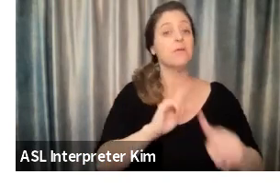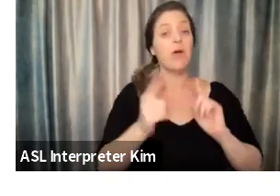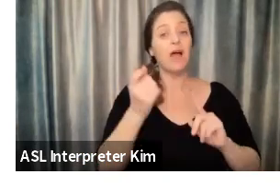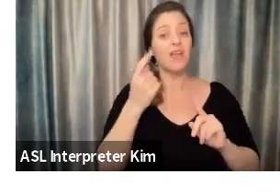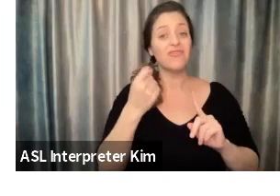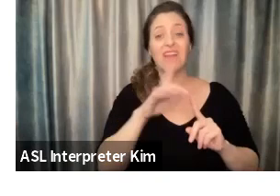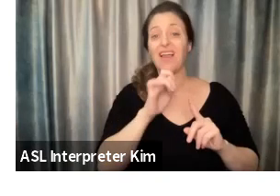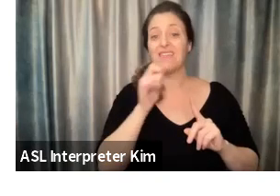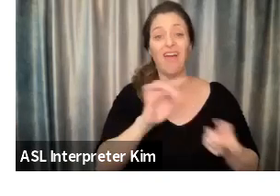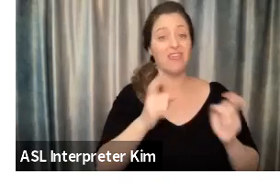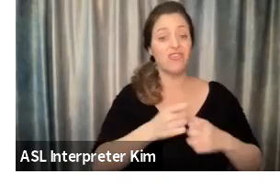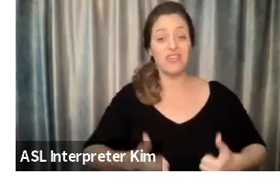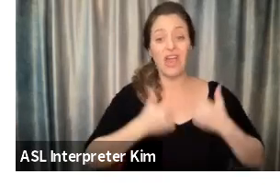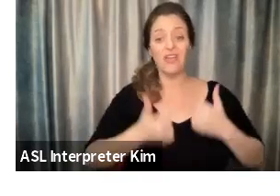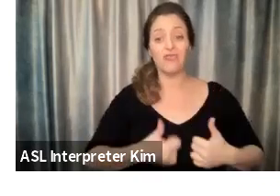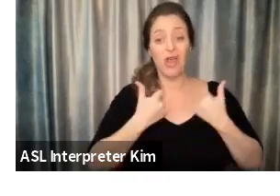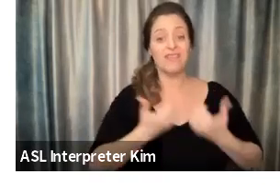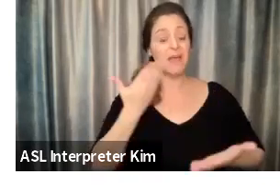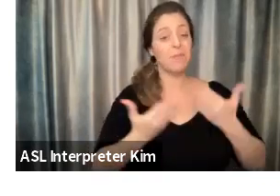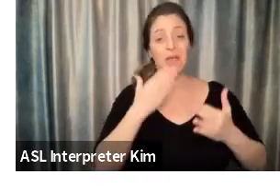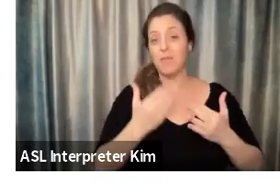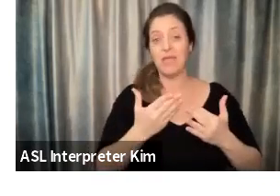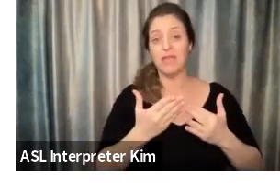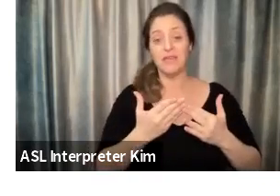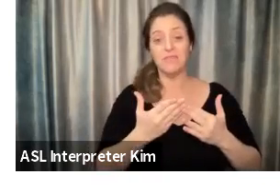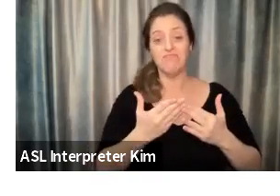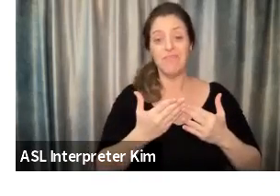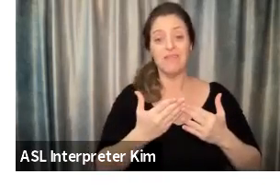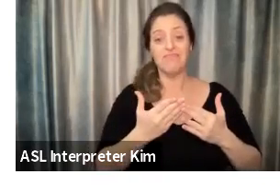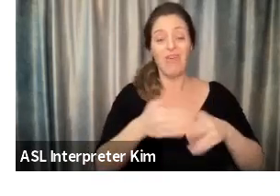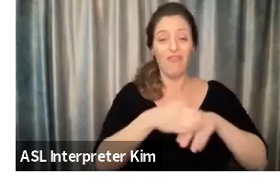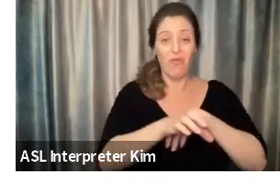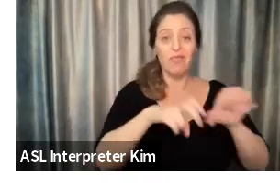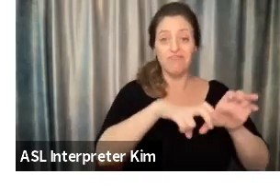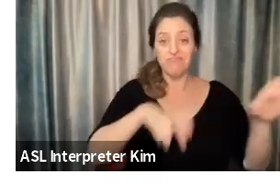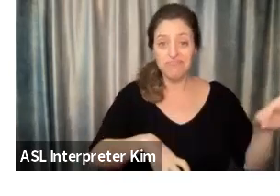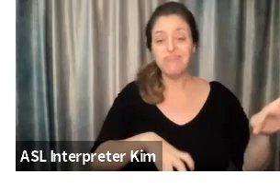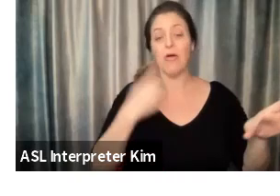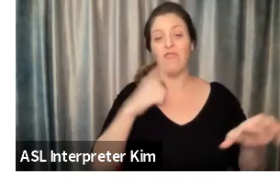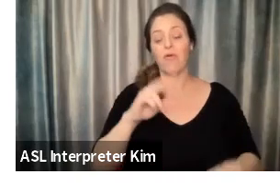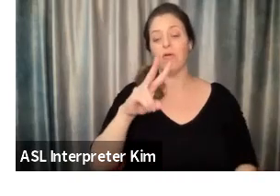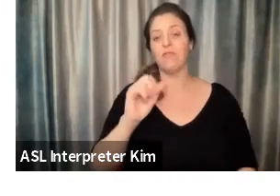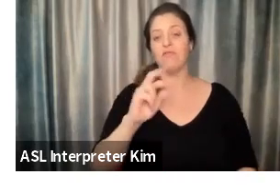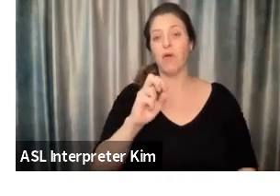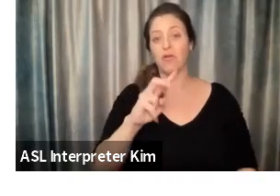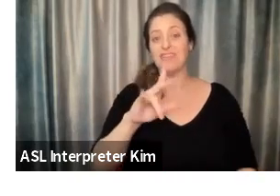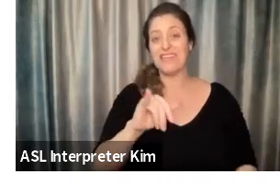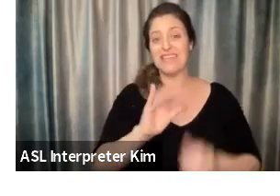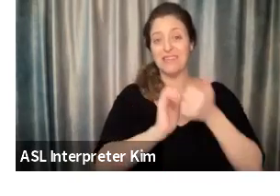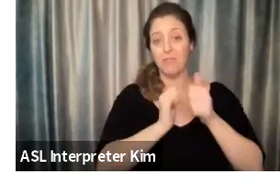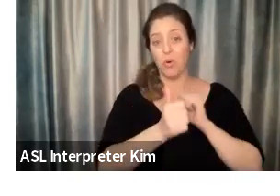level competitions in all sports in which they completed in their previous school for 1 calendar